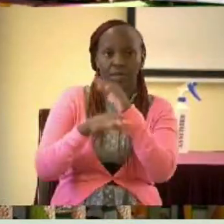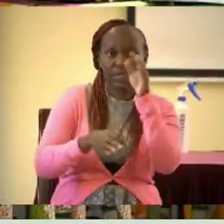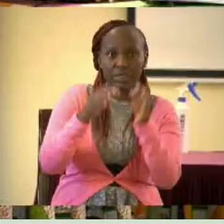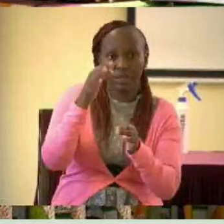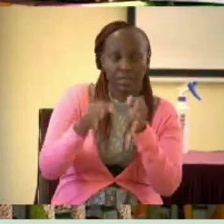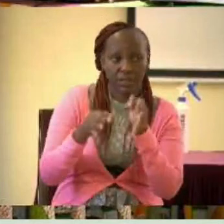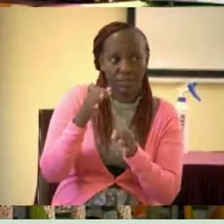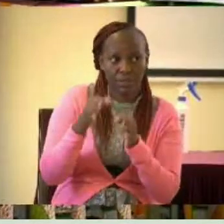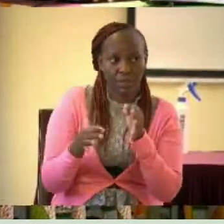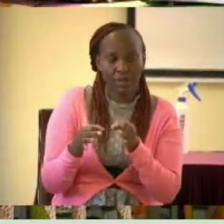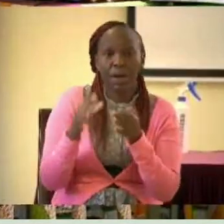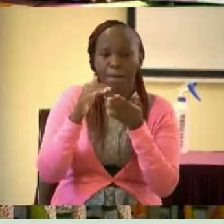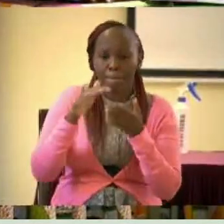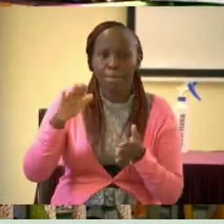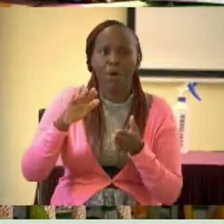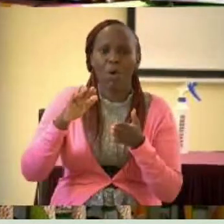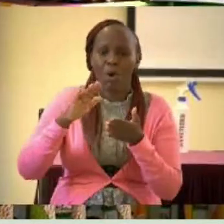justice is more urgent than ever.